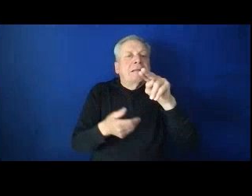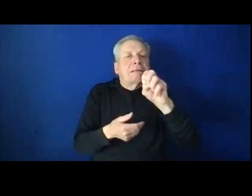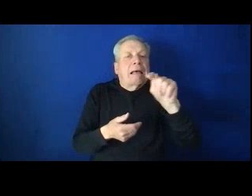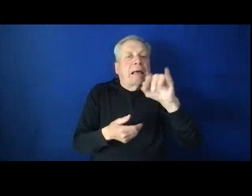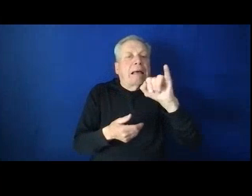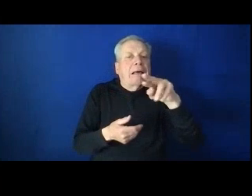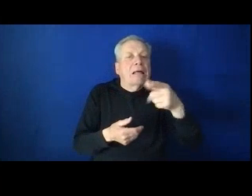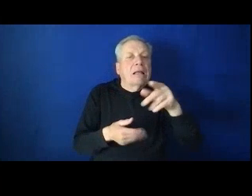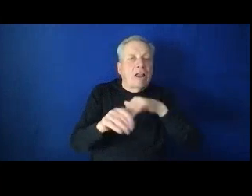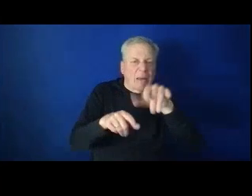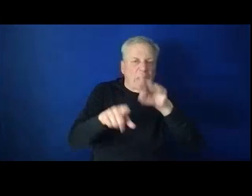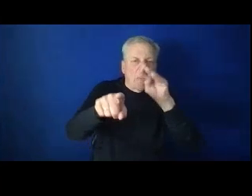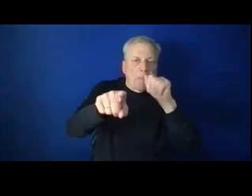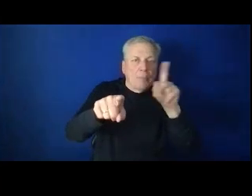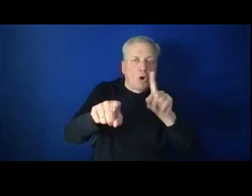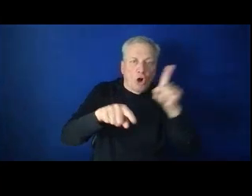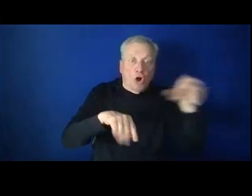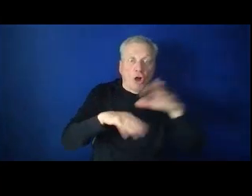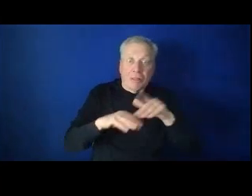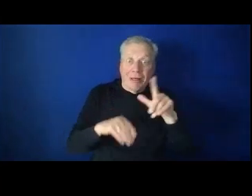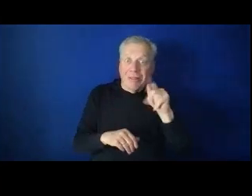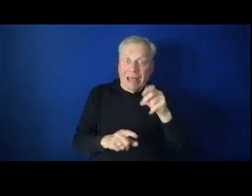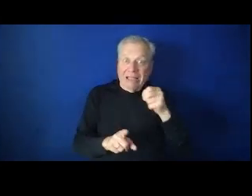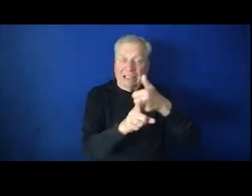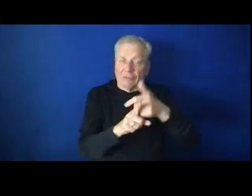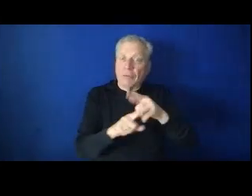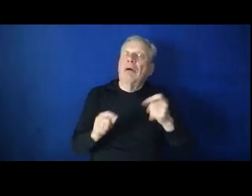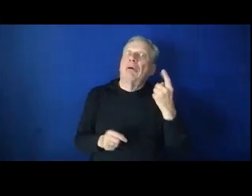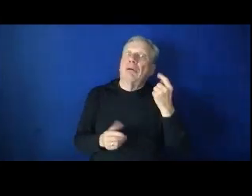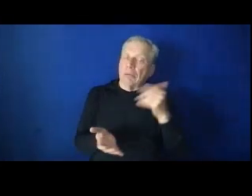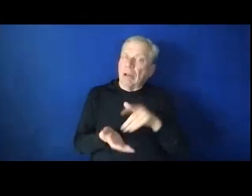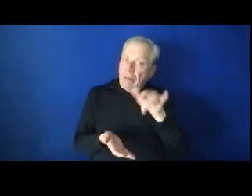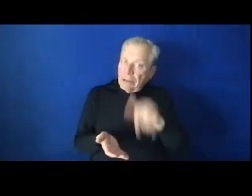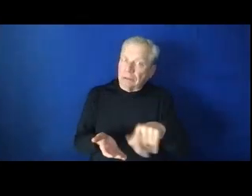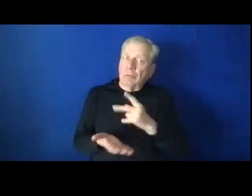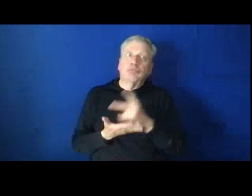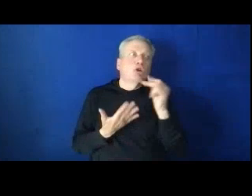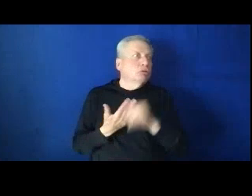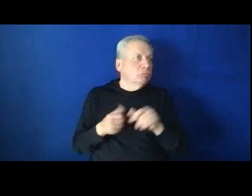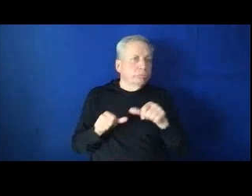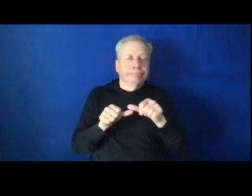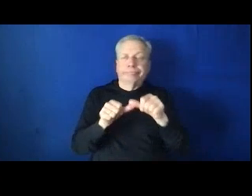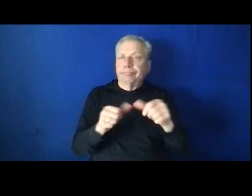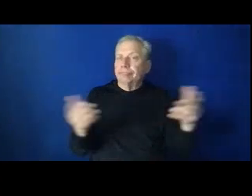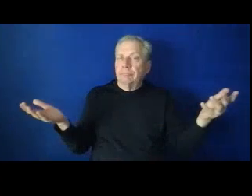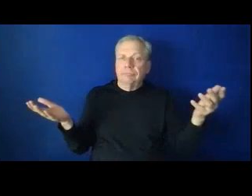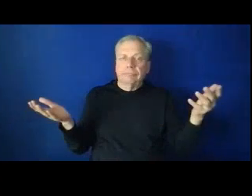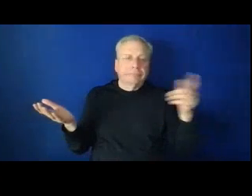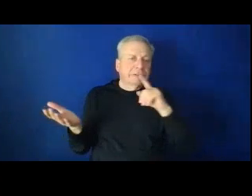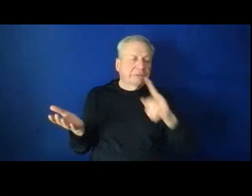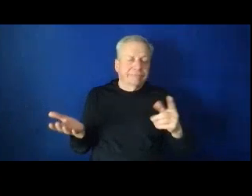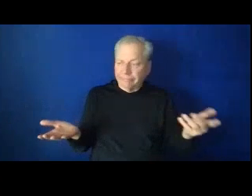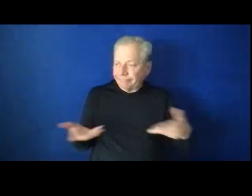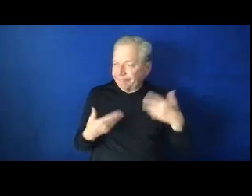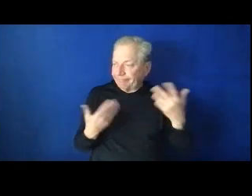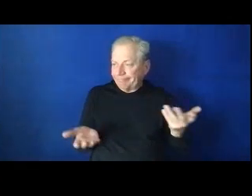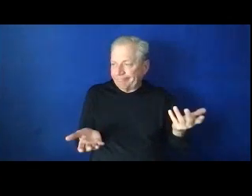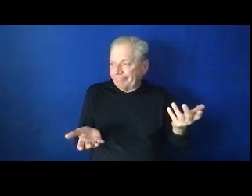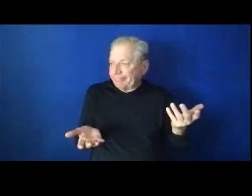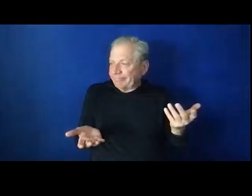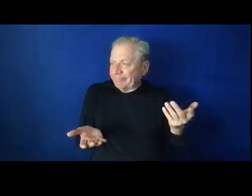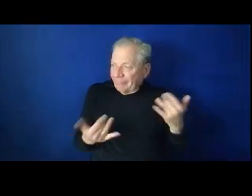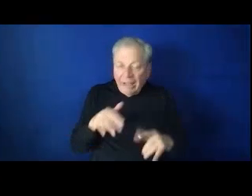where we go on Yellowstone Lake. But again, this is a project that has come